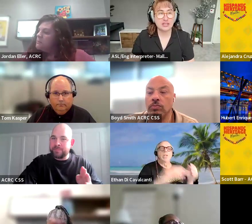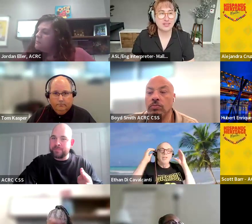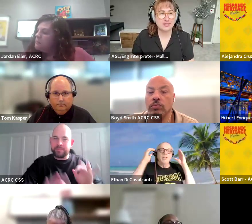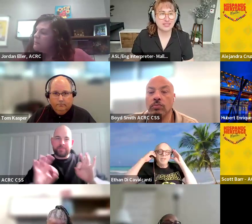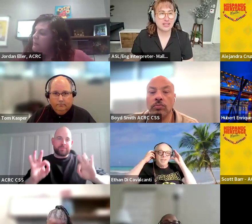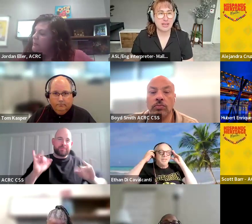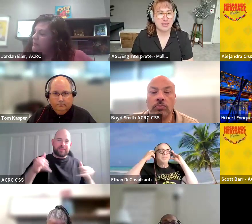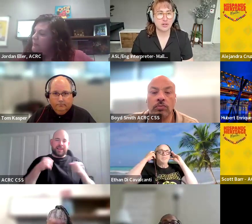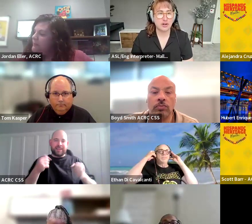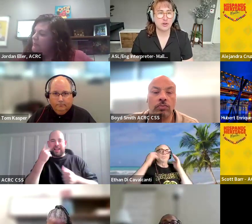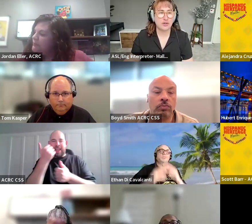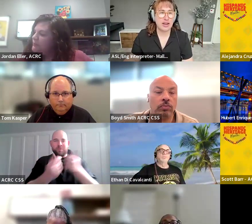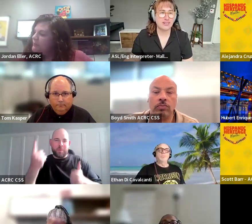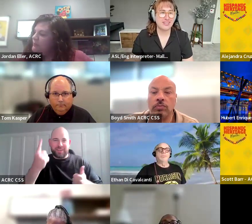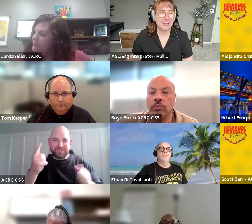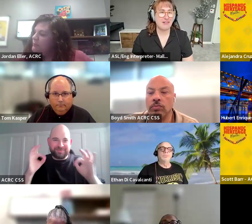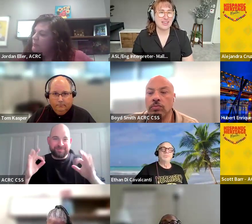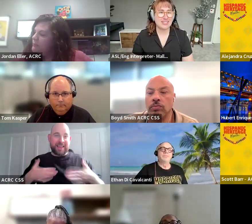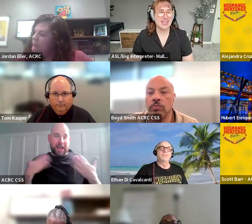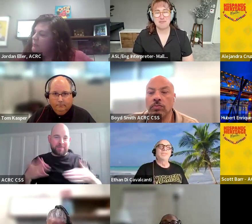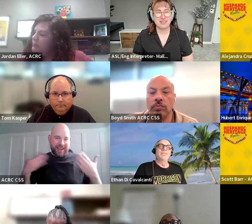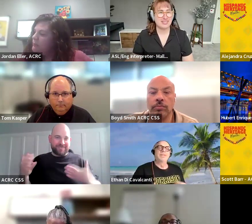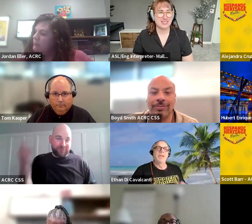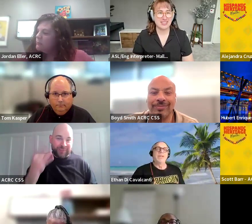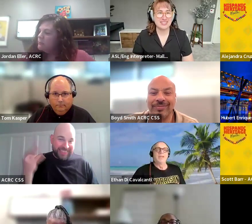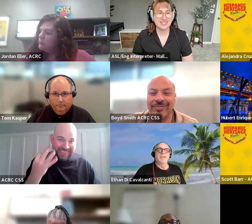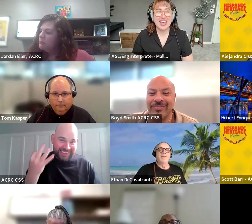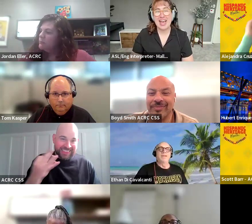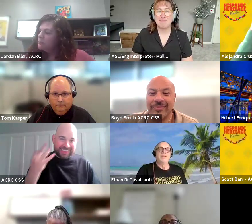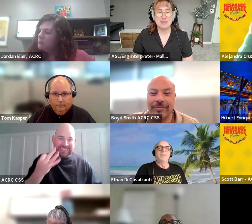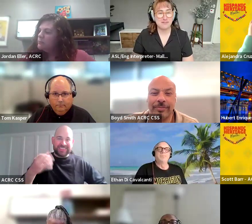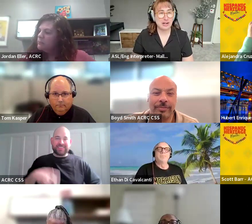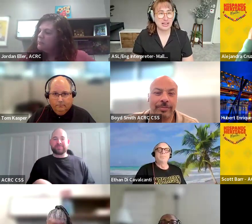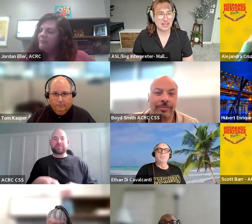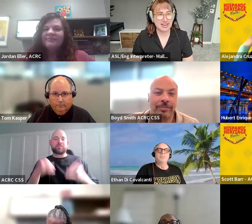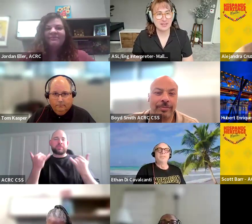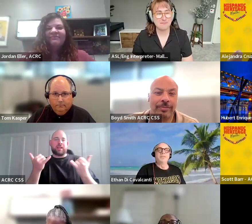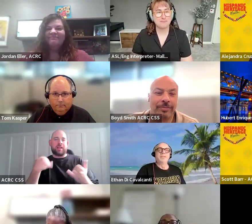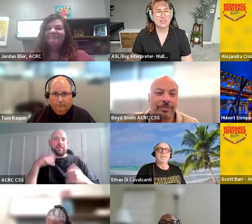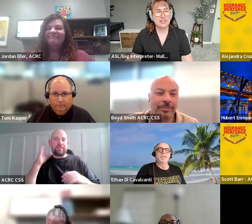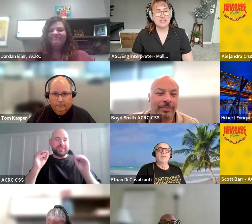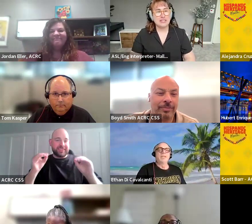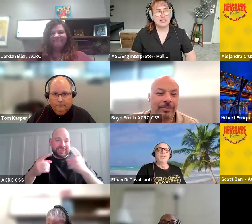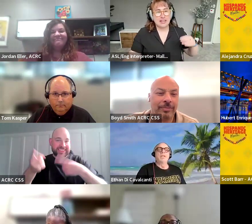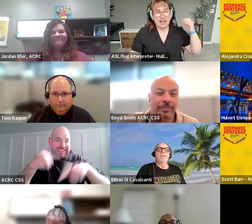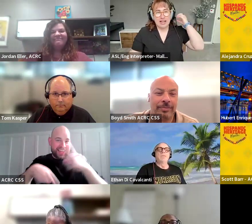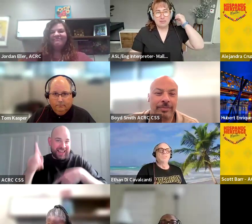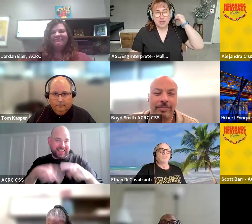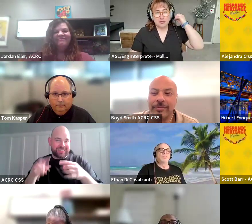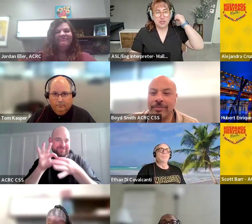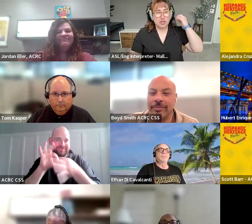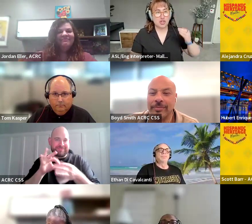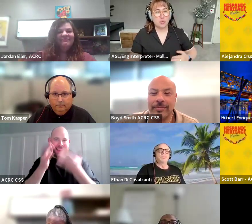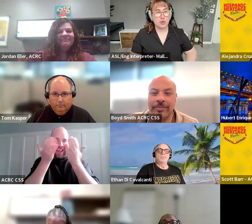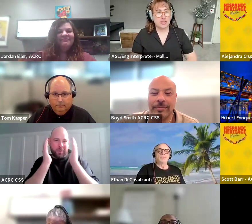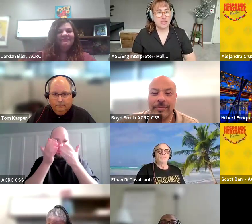Great. Hello. Let me get settled here. Okay, great. Now I can see everyone. Excellent. Happy Friday.